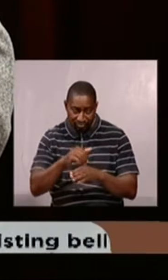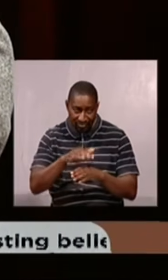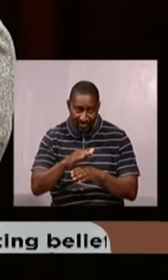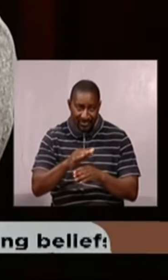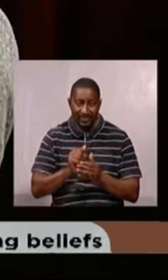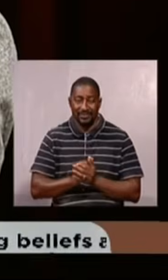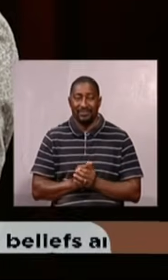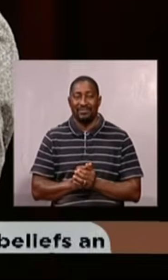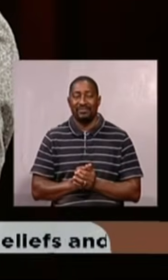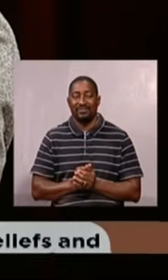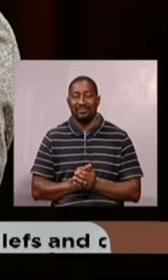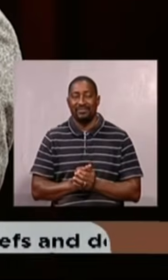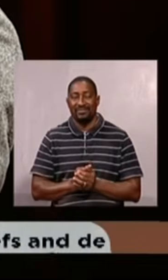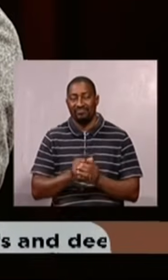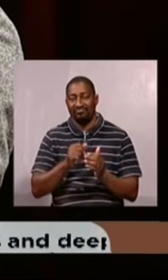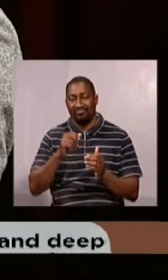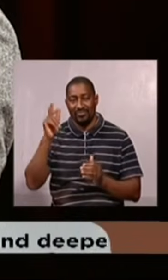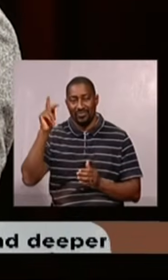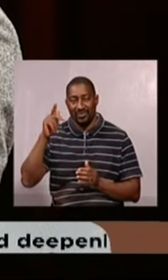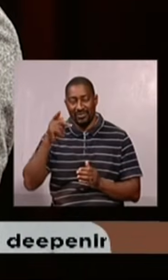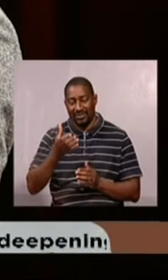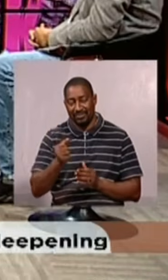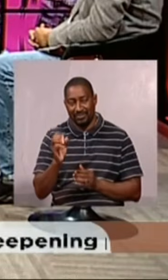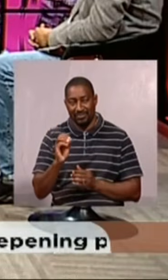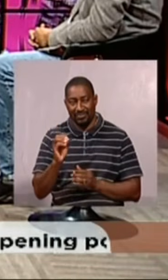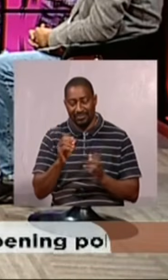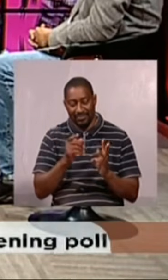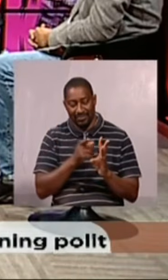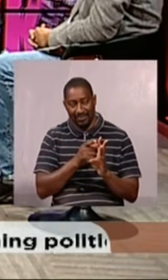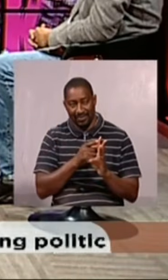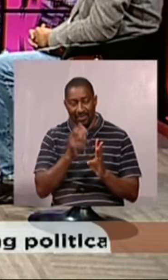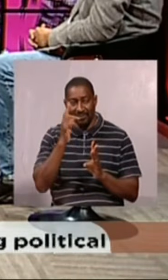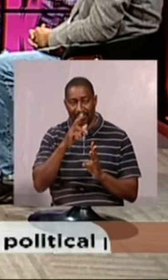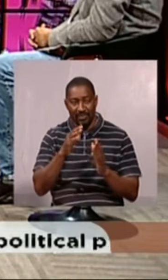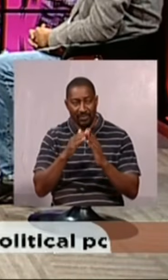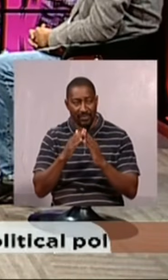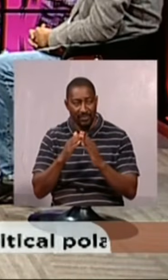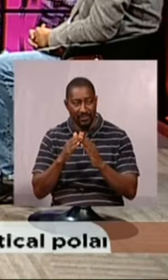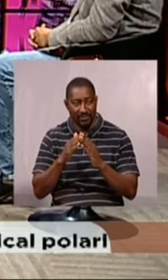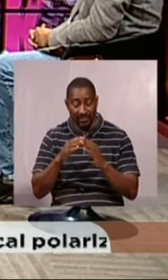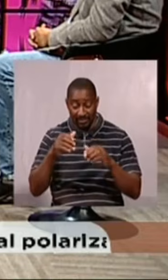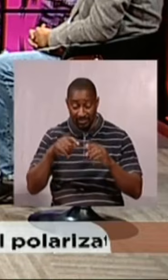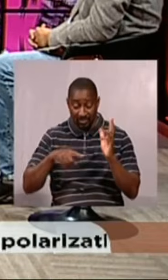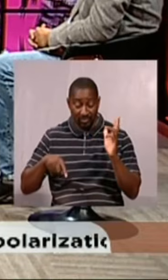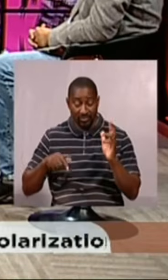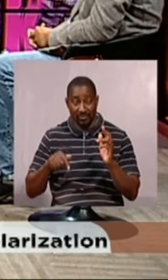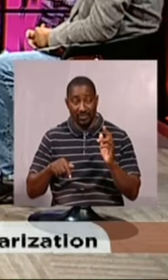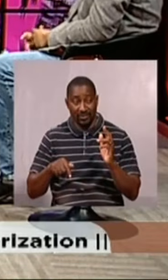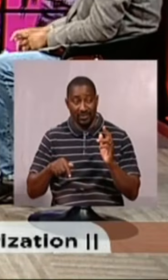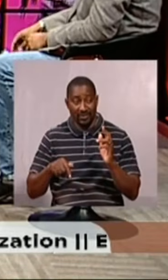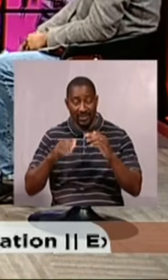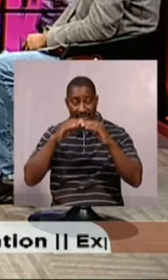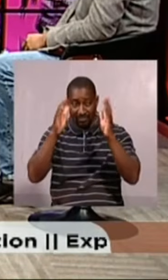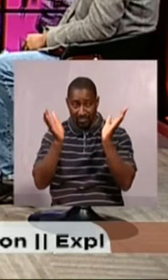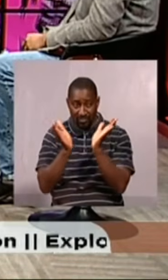happen if there's no control or at least a policy around it. Graham, people at home, people in this country, or even around the